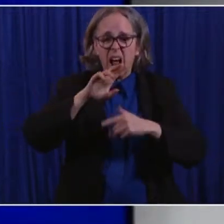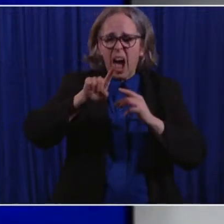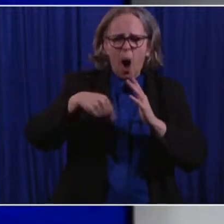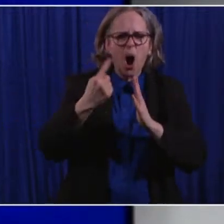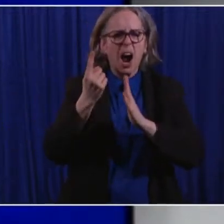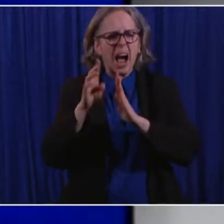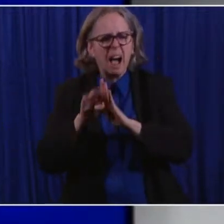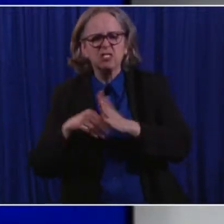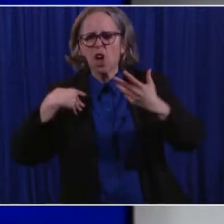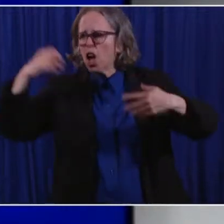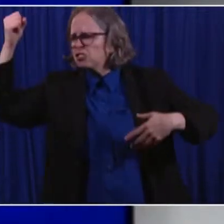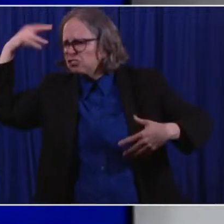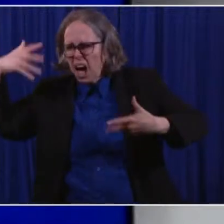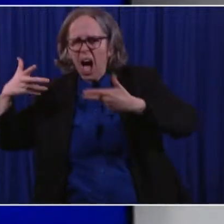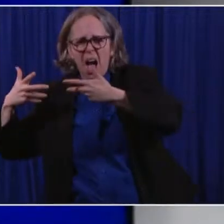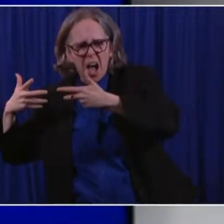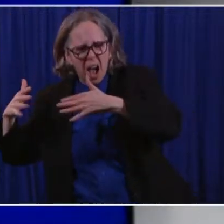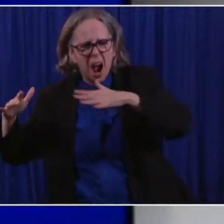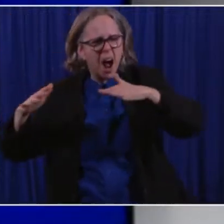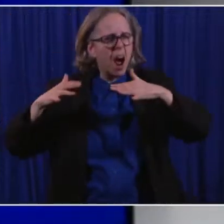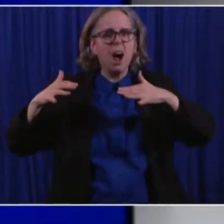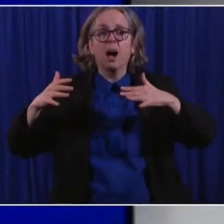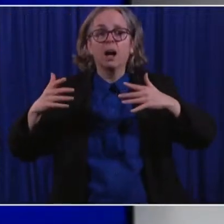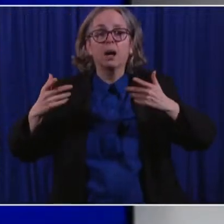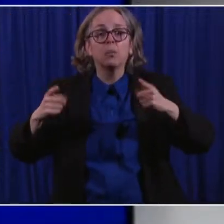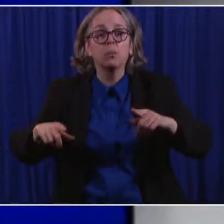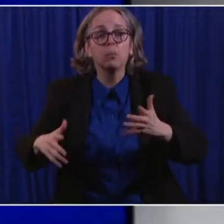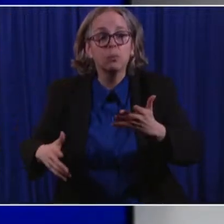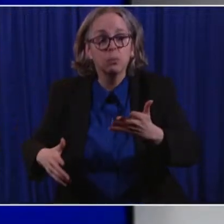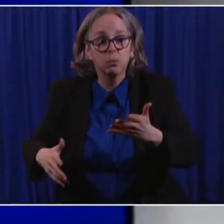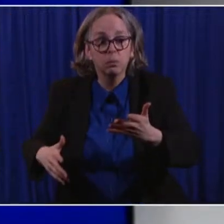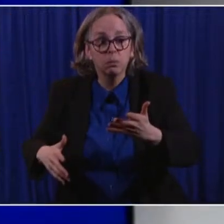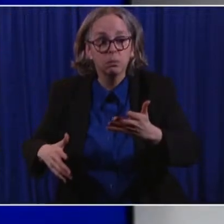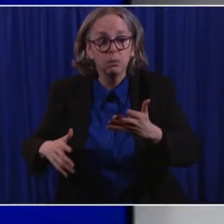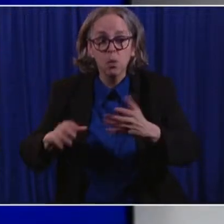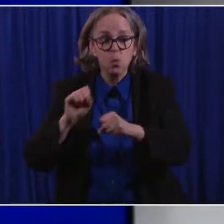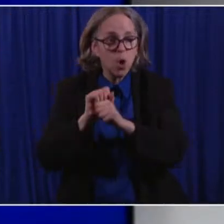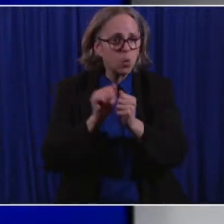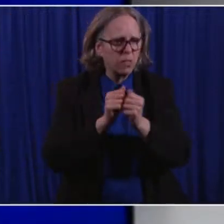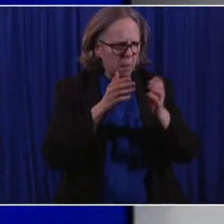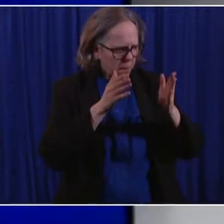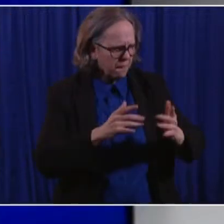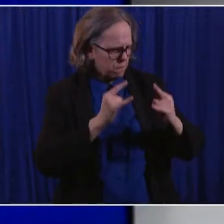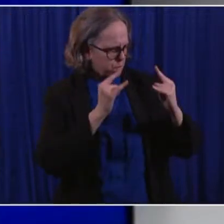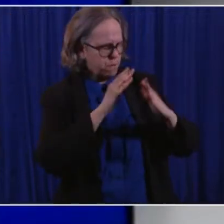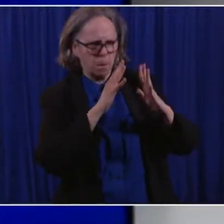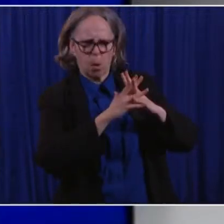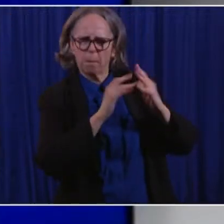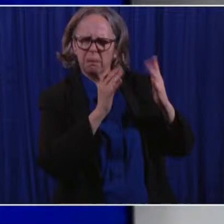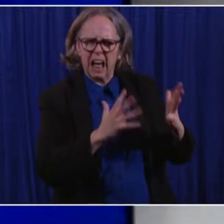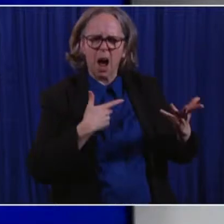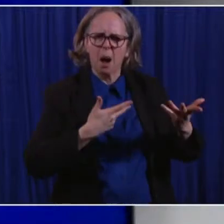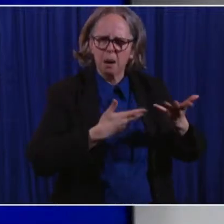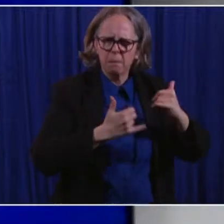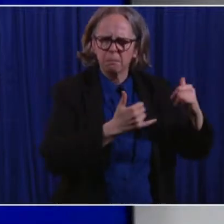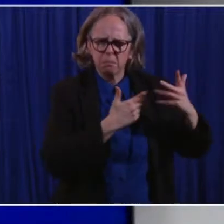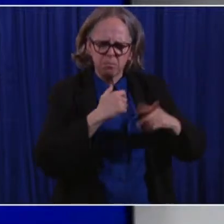with a projected draft choice, a tackle from the University of Southern California. Hour in the classroom and then an hour and a half out on the